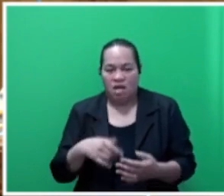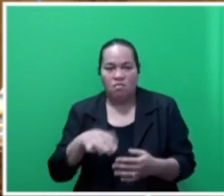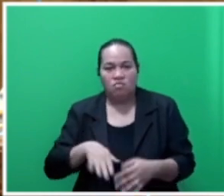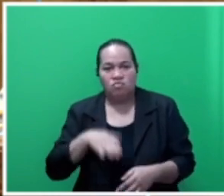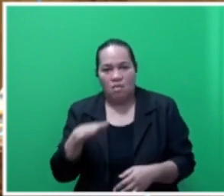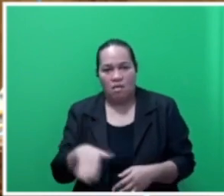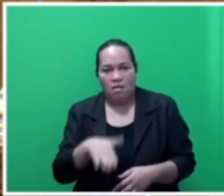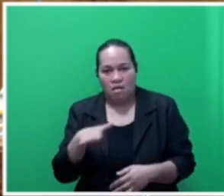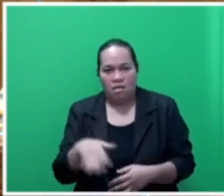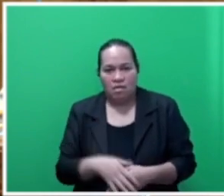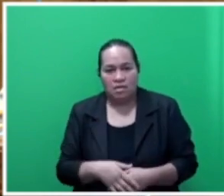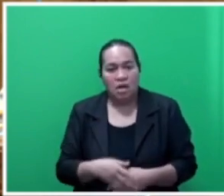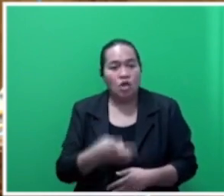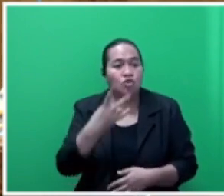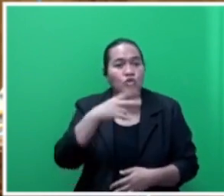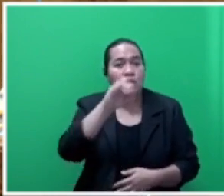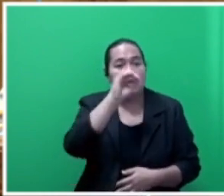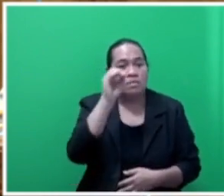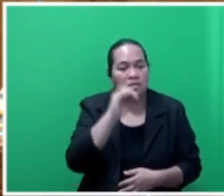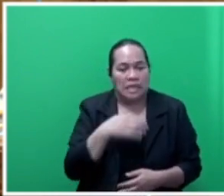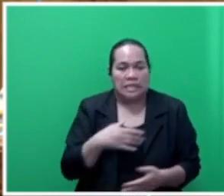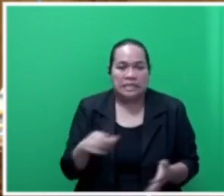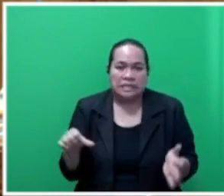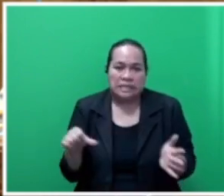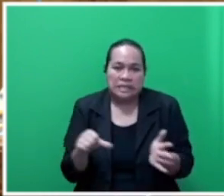additional 20% are facing hardship.